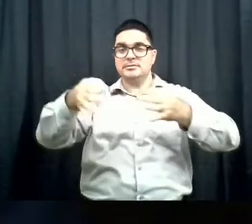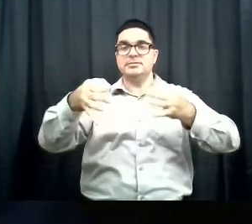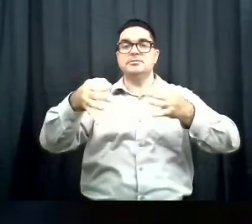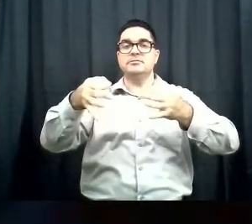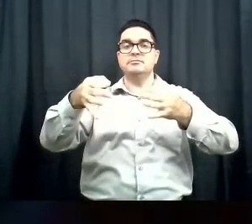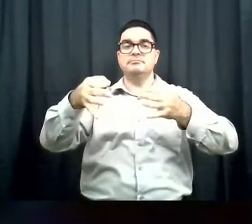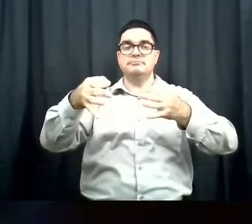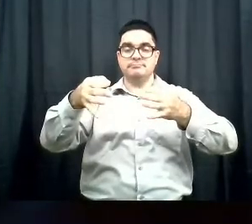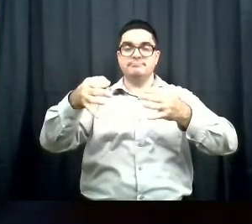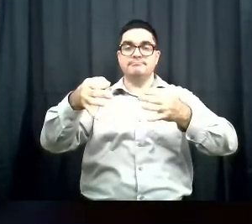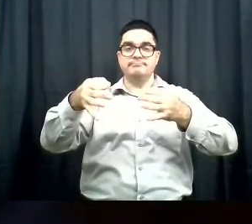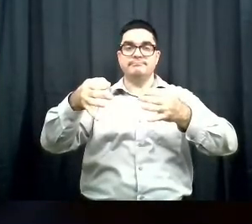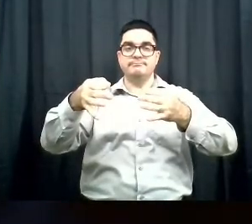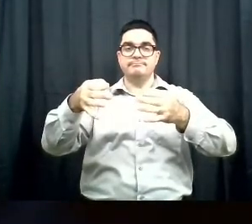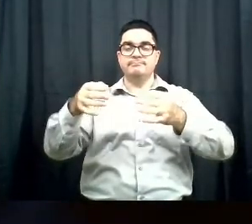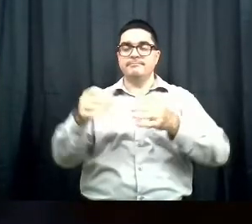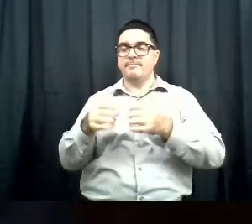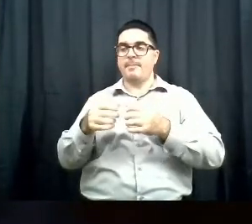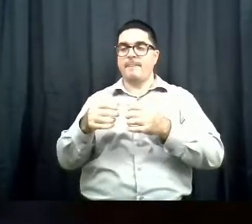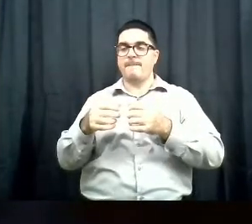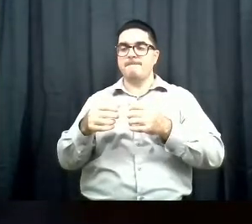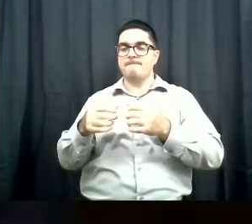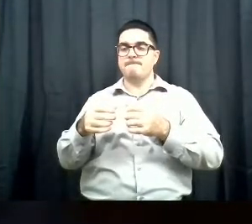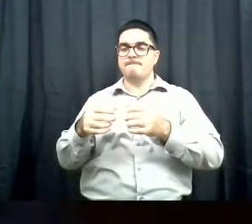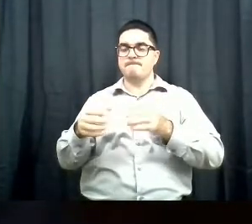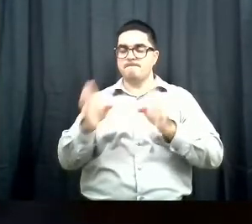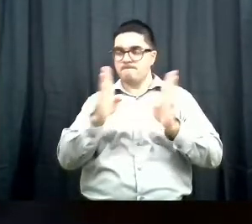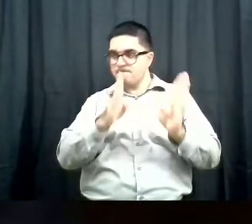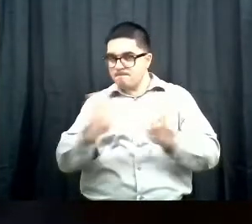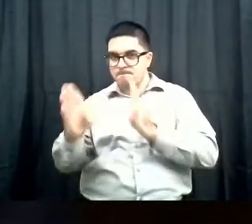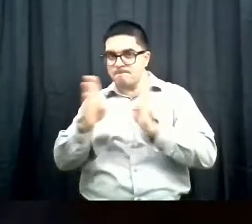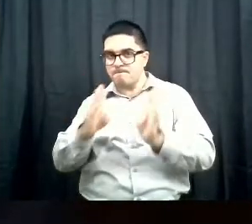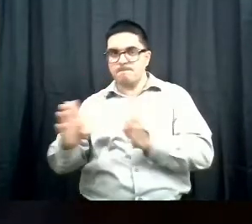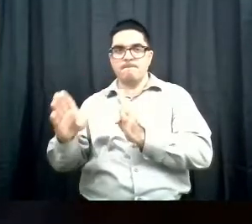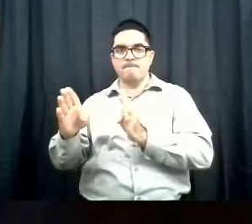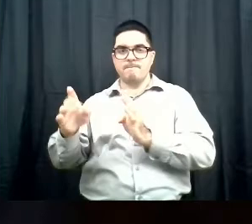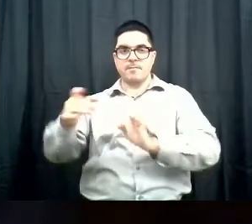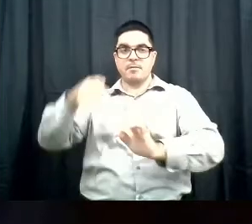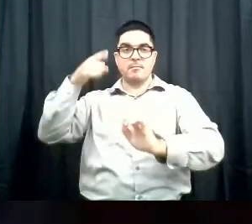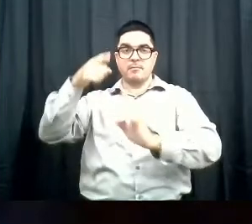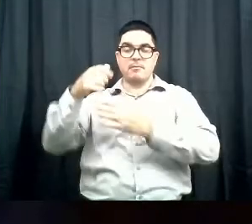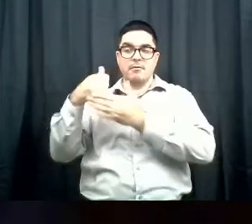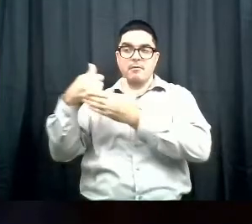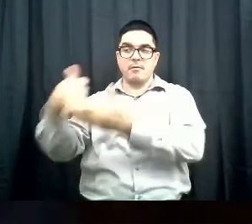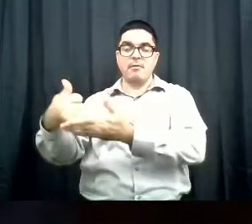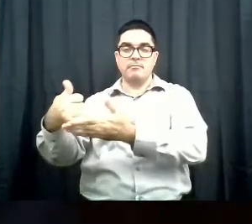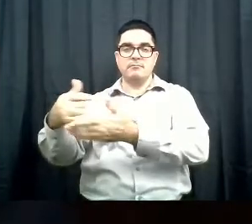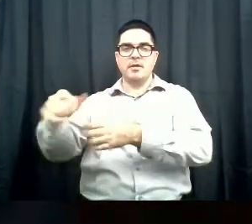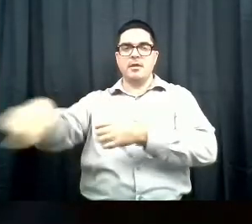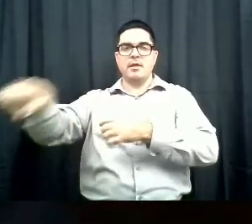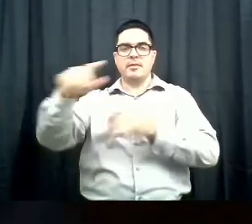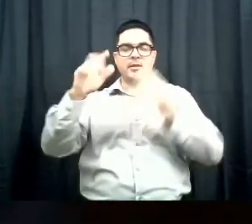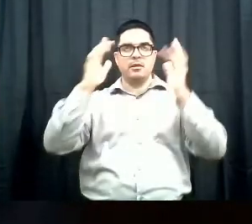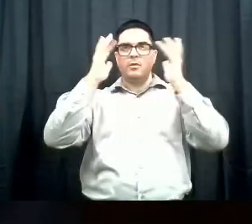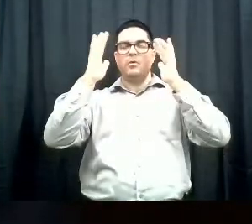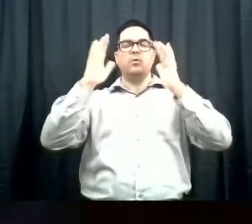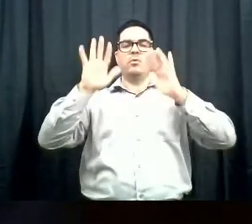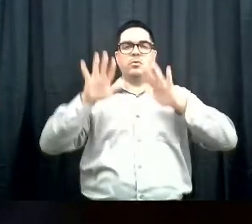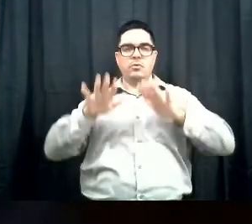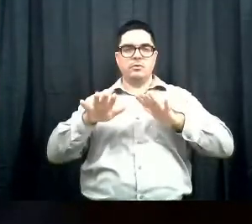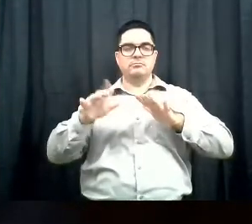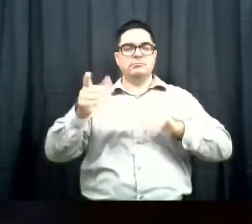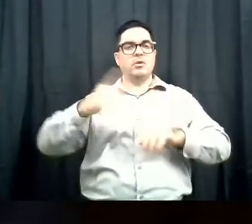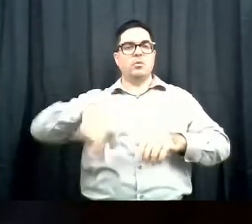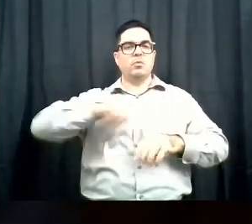laws. And again, we just want to make sure that we properly address those concerns, and we are responsible in